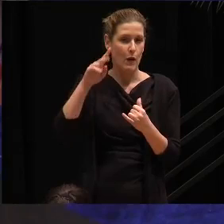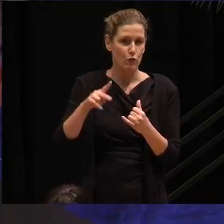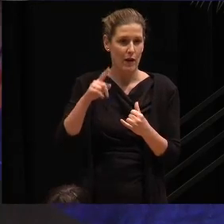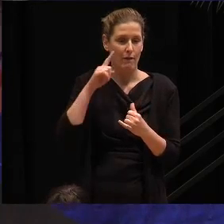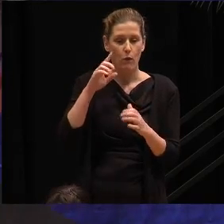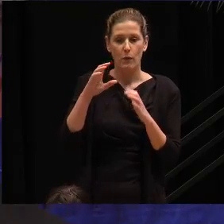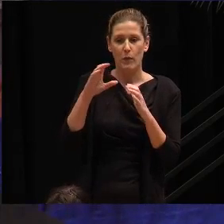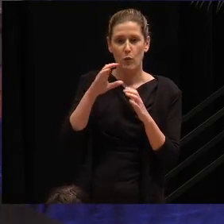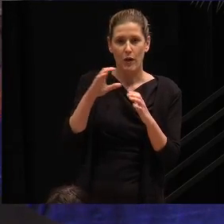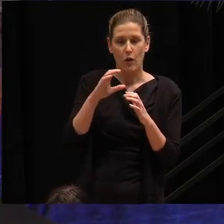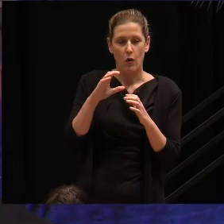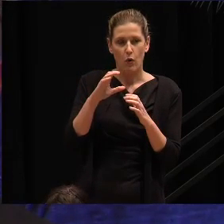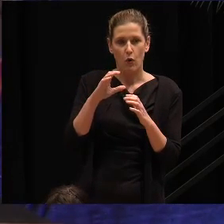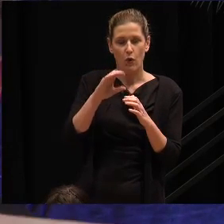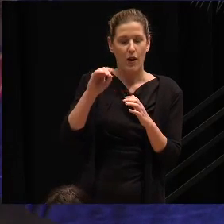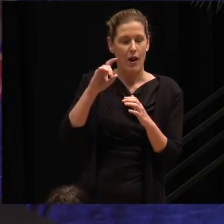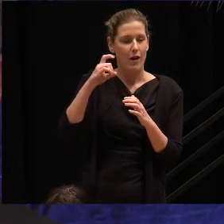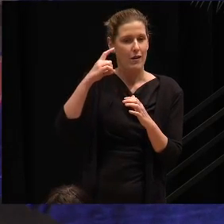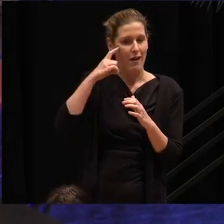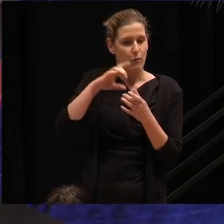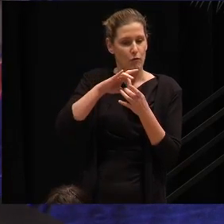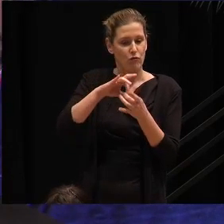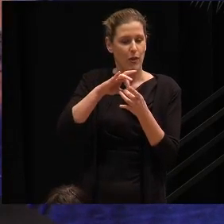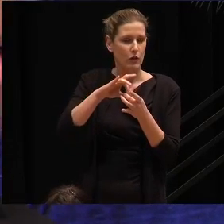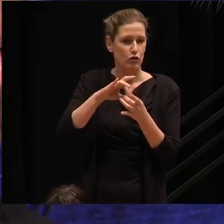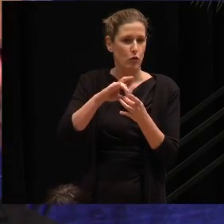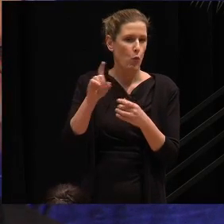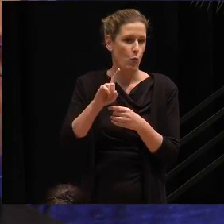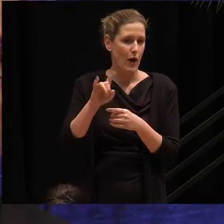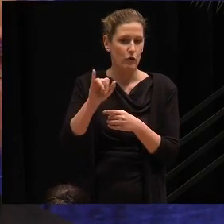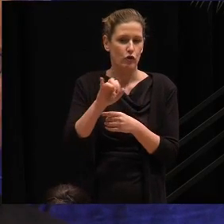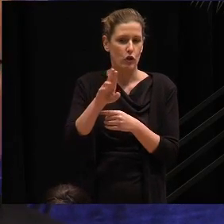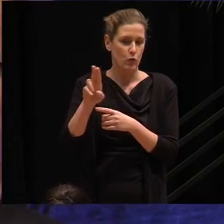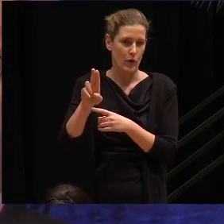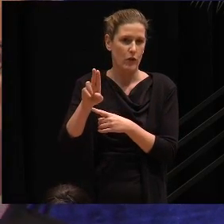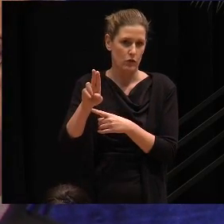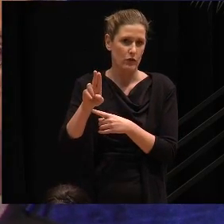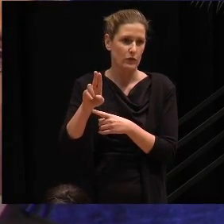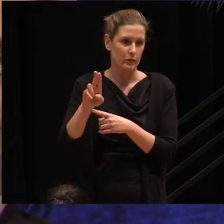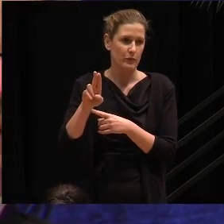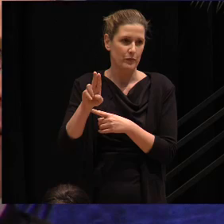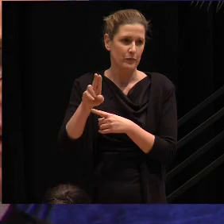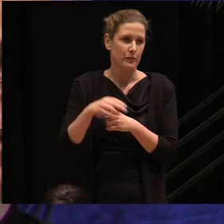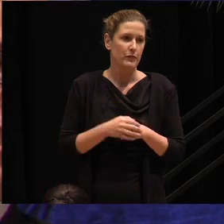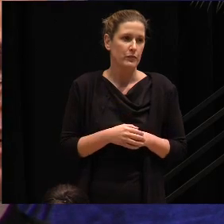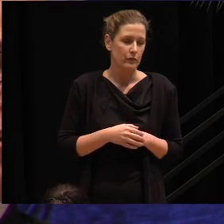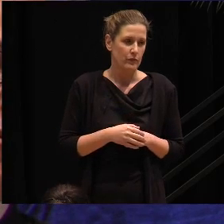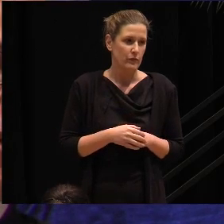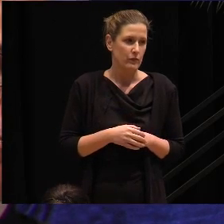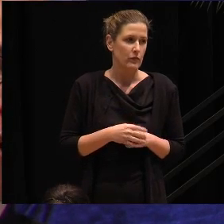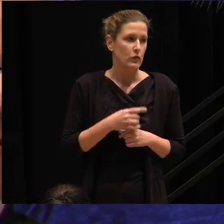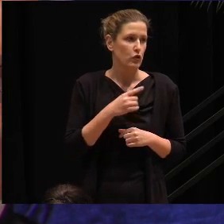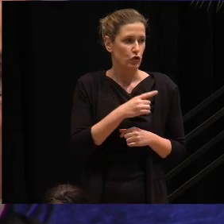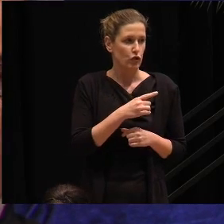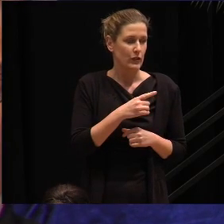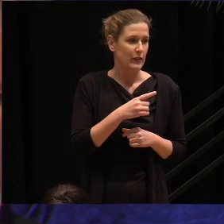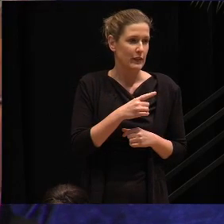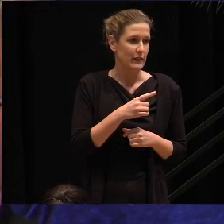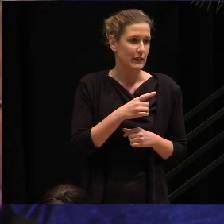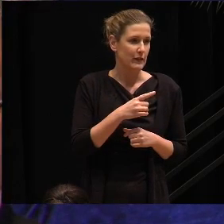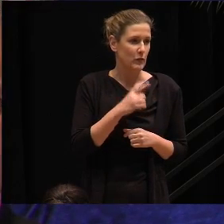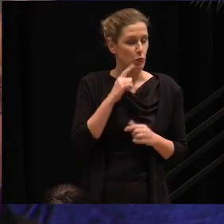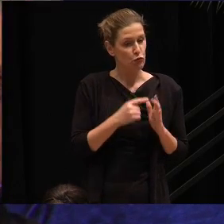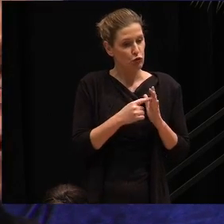for Communications and Government Relations at Johnson & Wales University. We should note she is expressing her